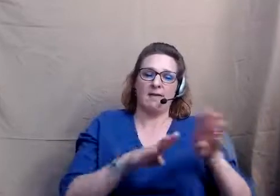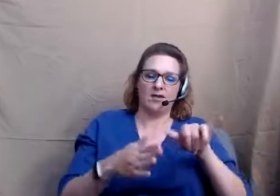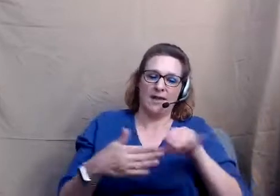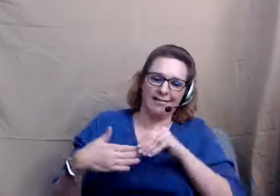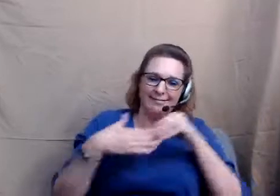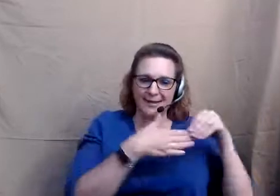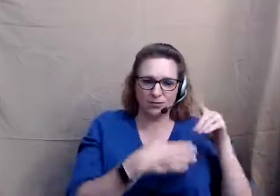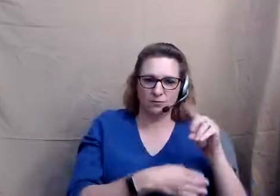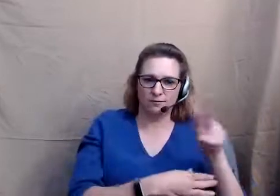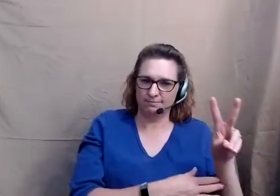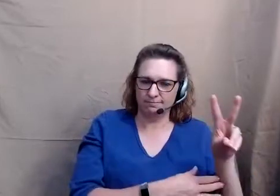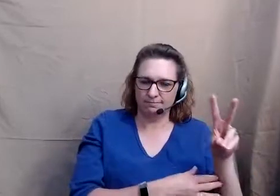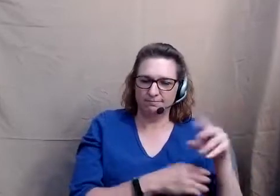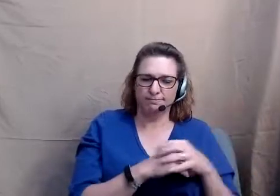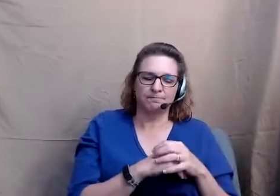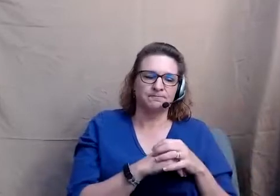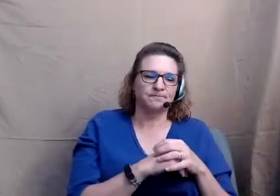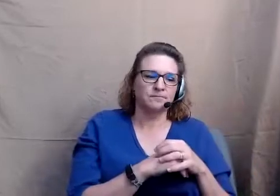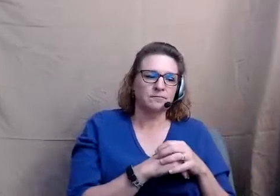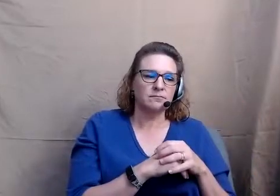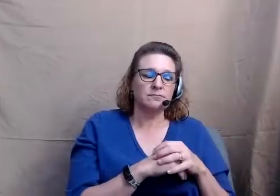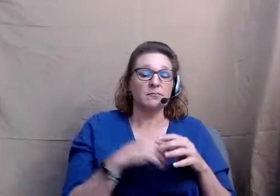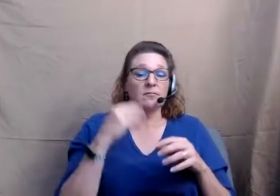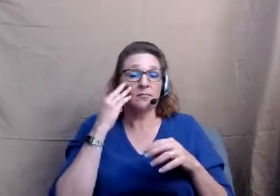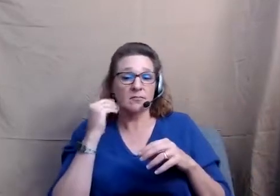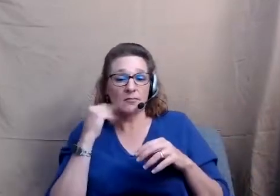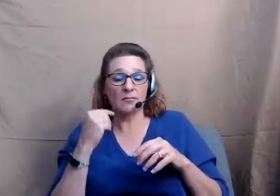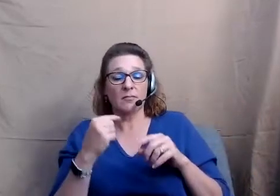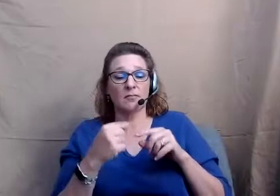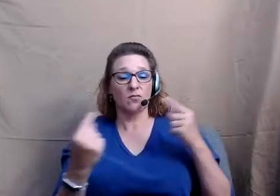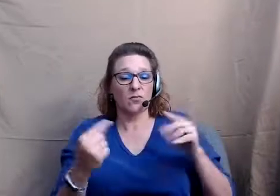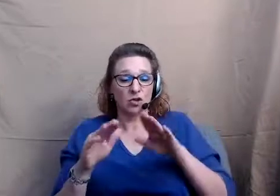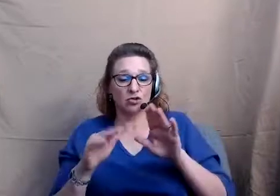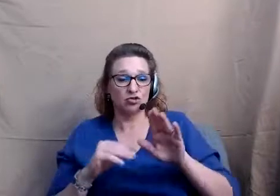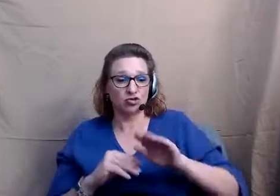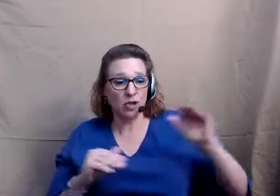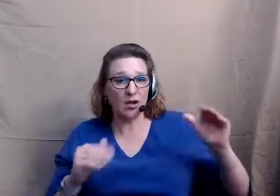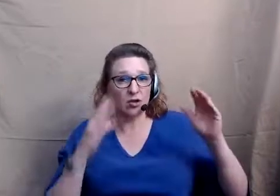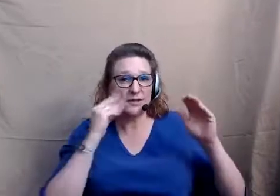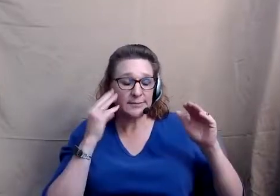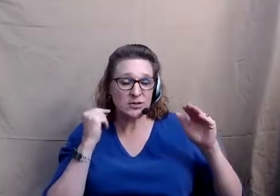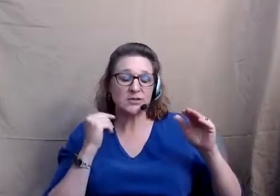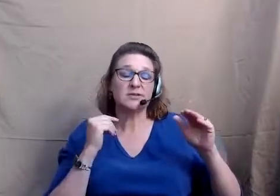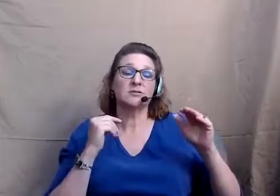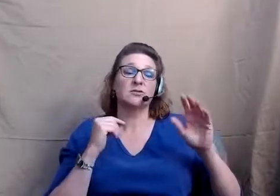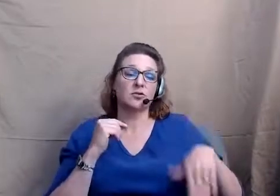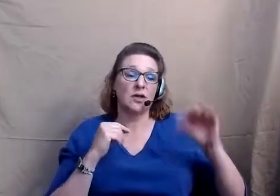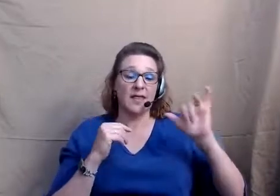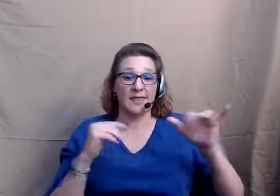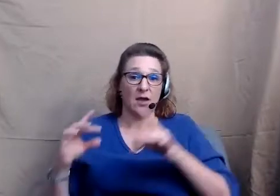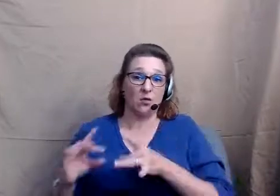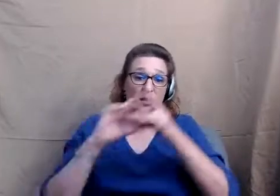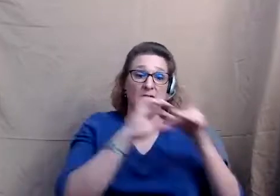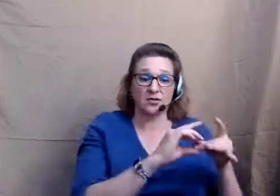intimate partner violence. Experiencing adverse childhood experiences as a child is highly correlated with